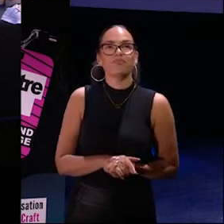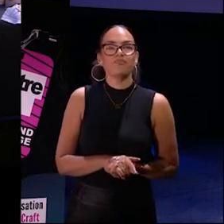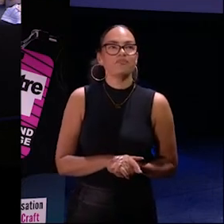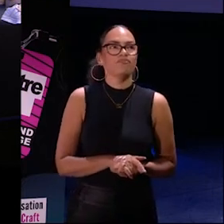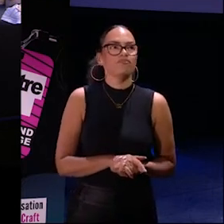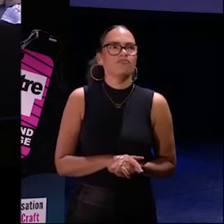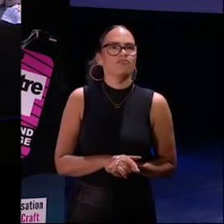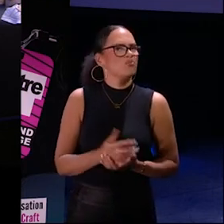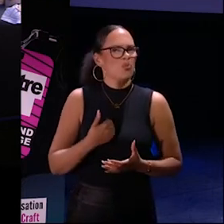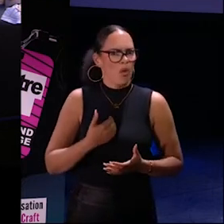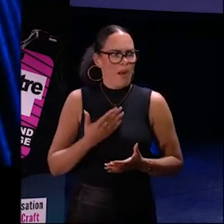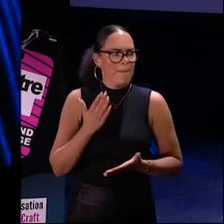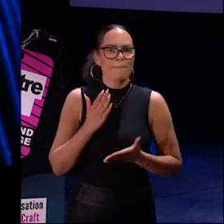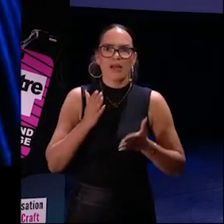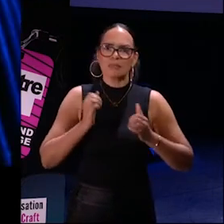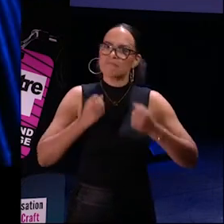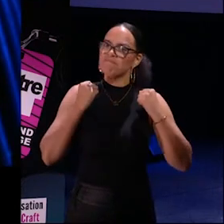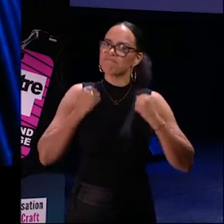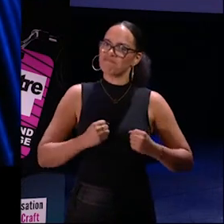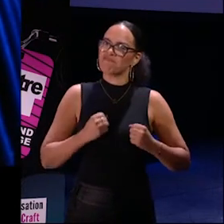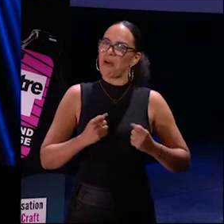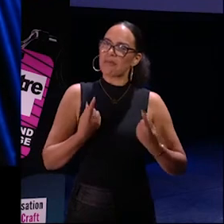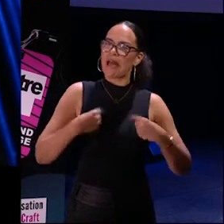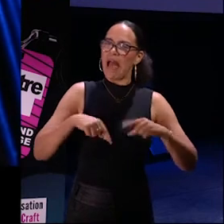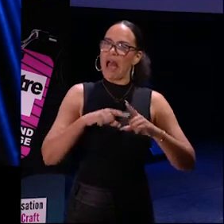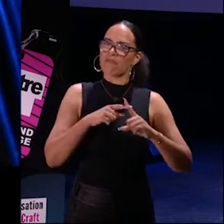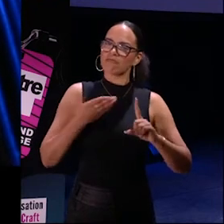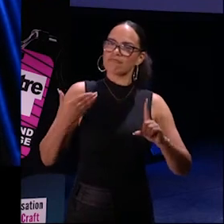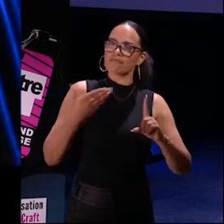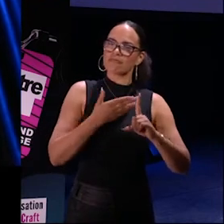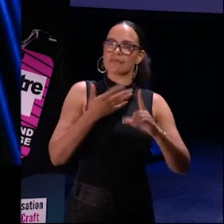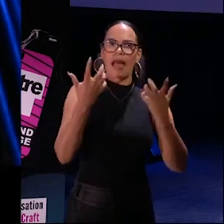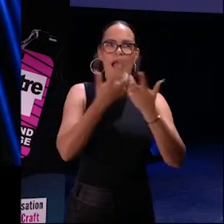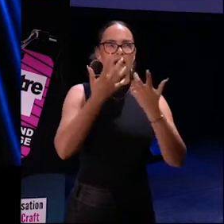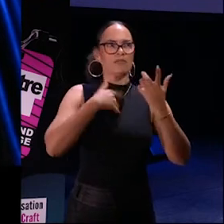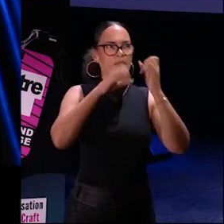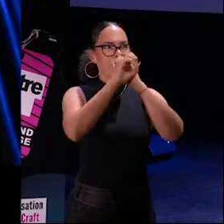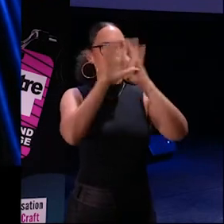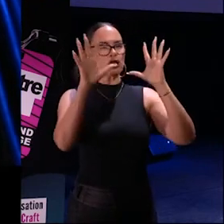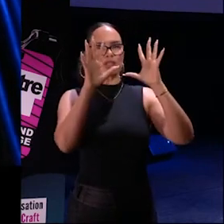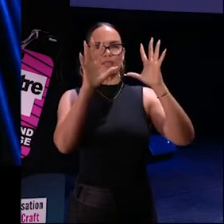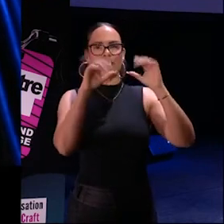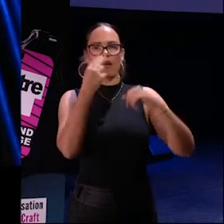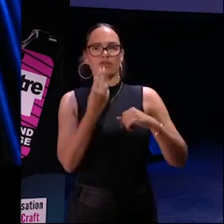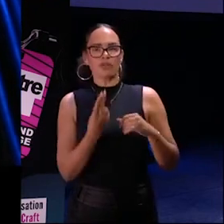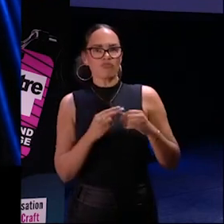unless we stay really firm in what we want and how we imagine that looks like,